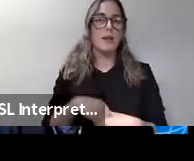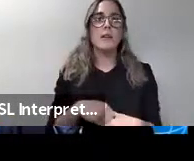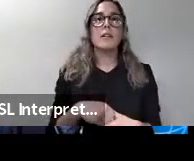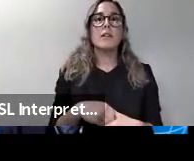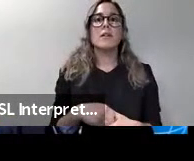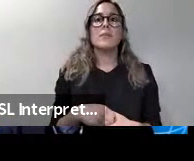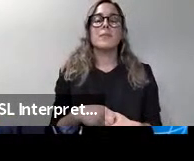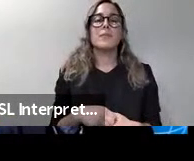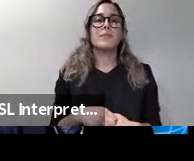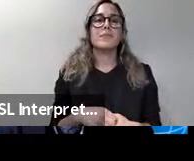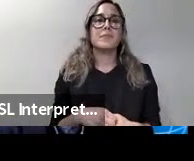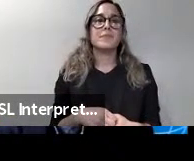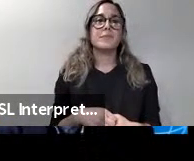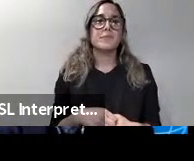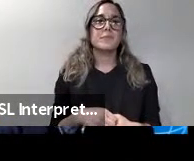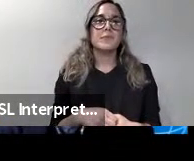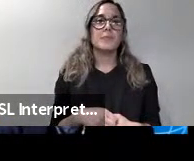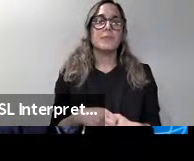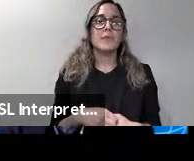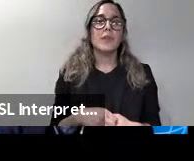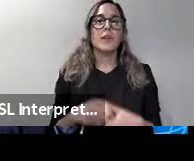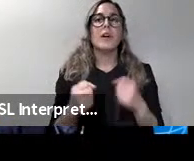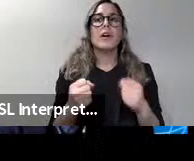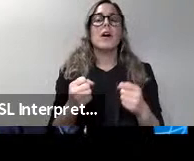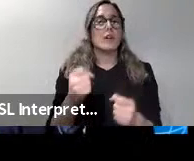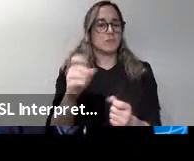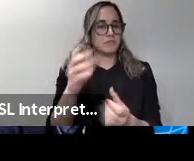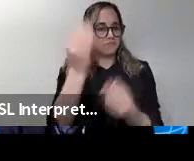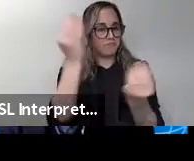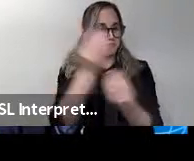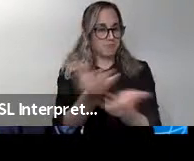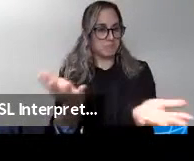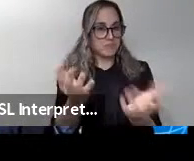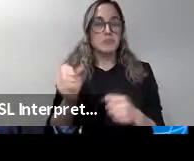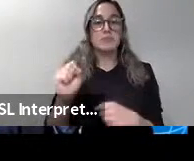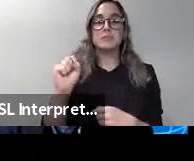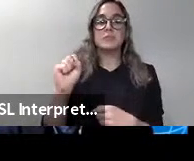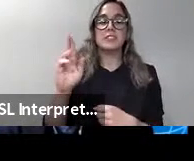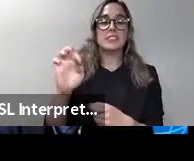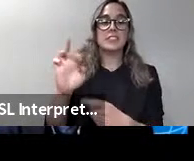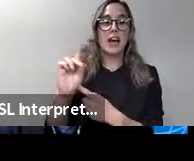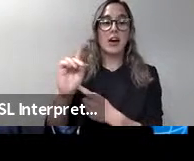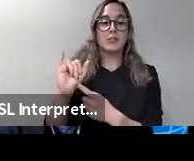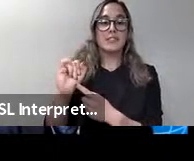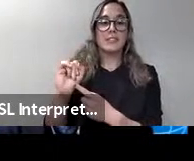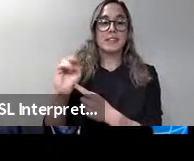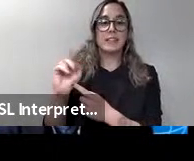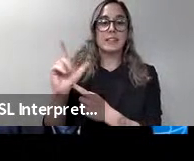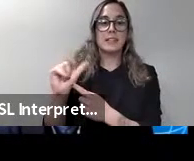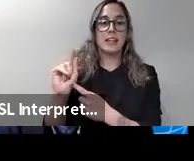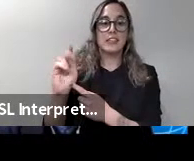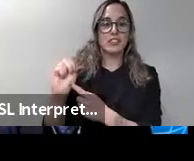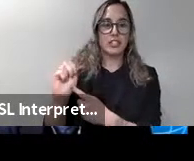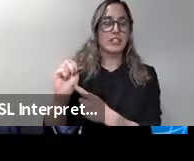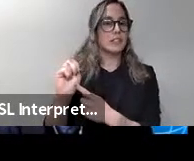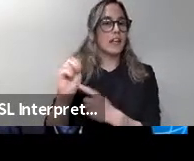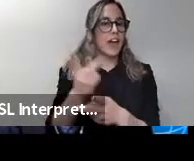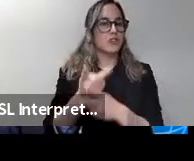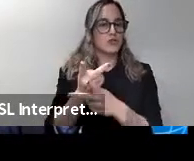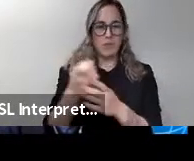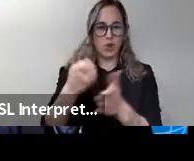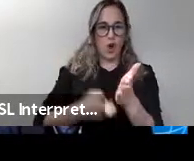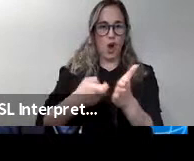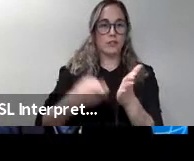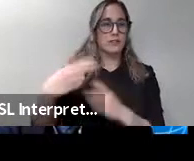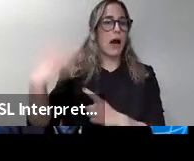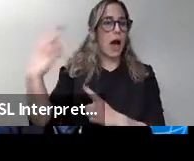adequate mitigation. I should note that as sound insulation treatment costs has continued to rise and new research on the